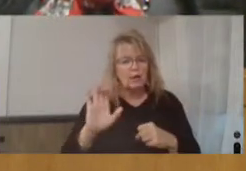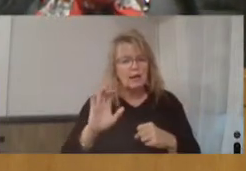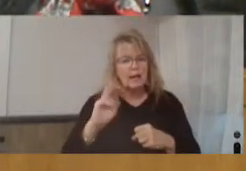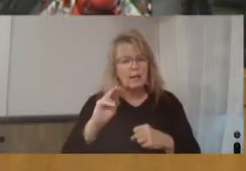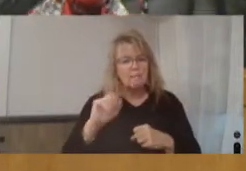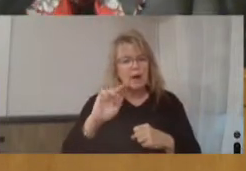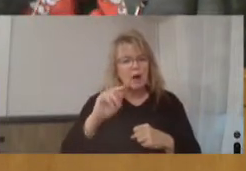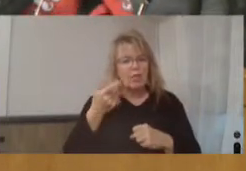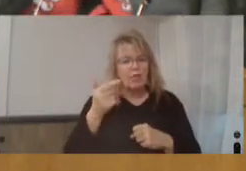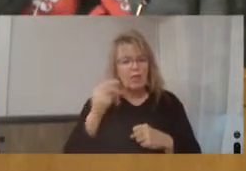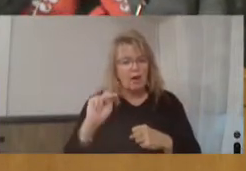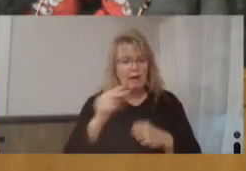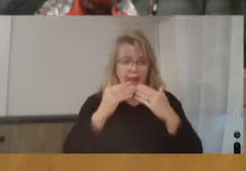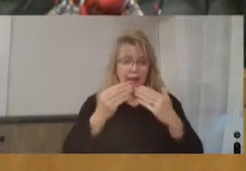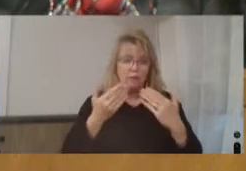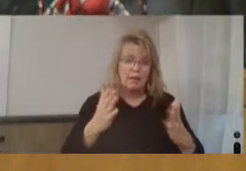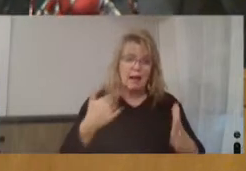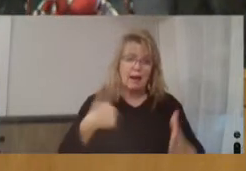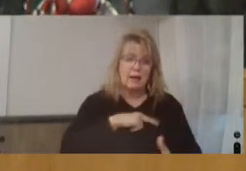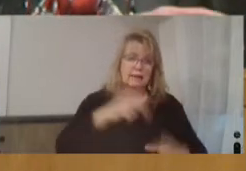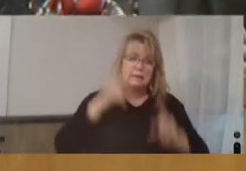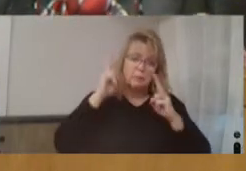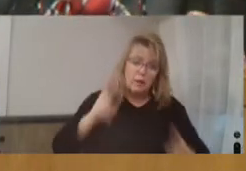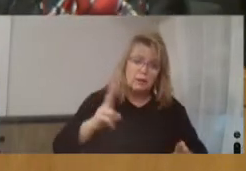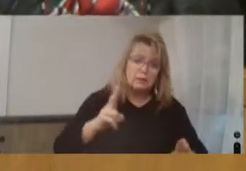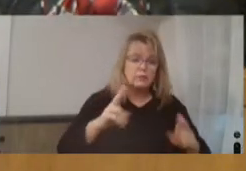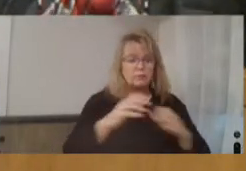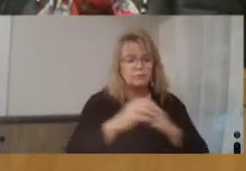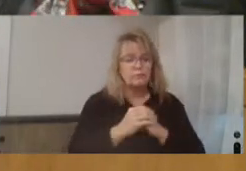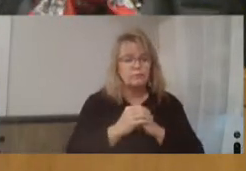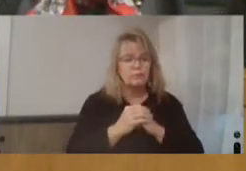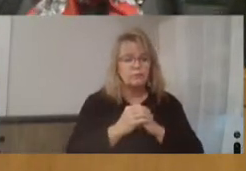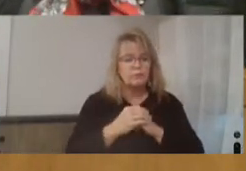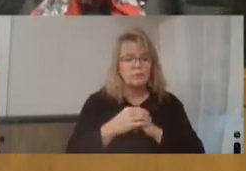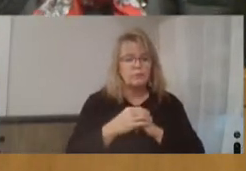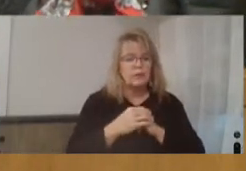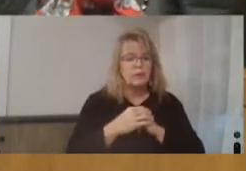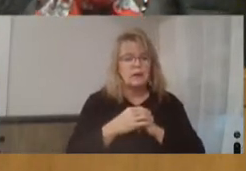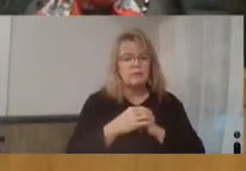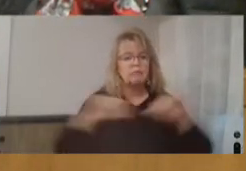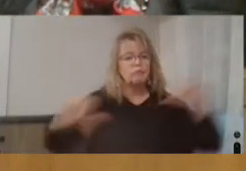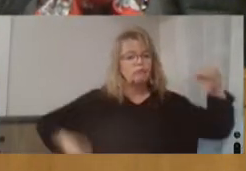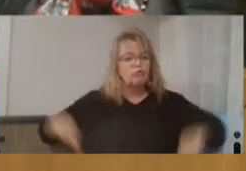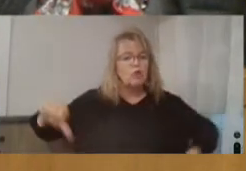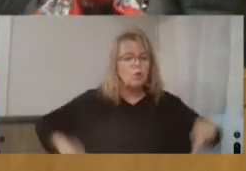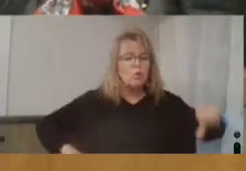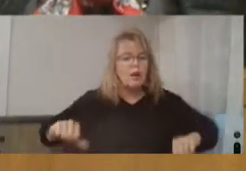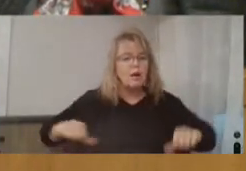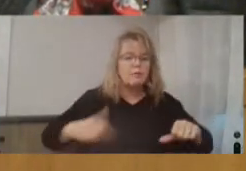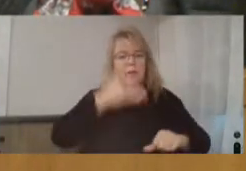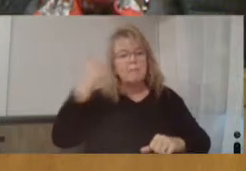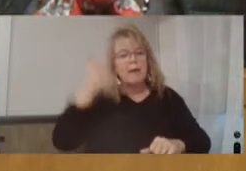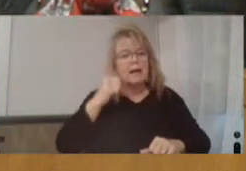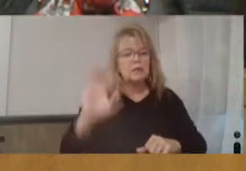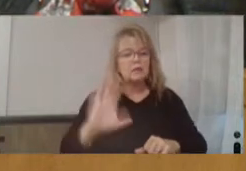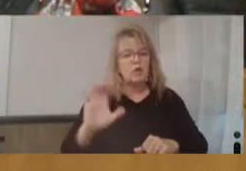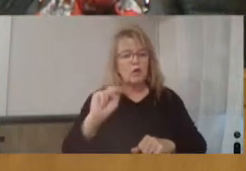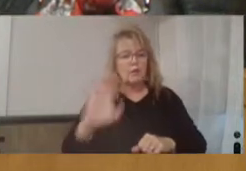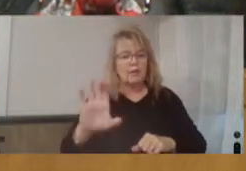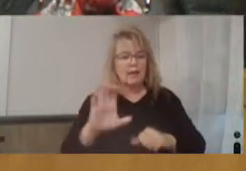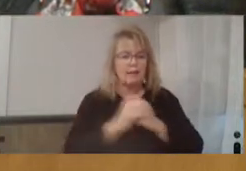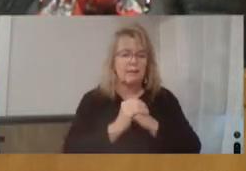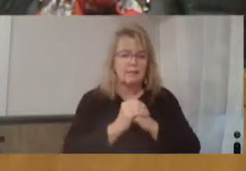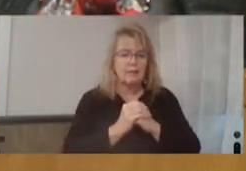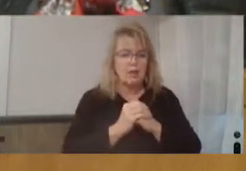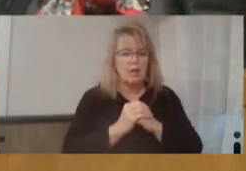for allowing us the privilege of showing off the best of Charlotte, North Carolina. The Novant Health Charlotte Marathon